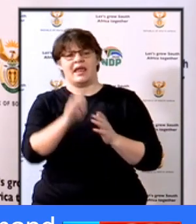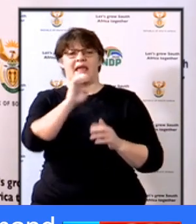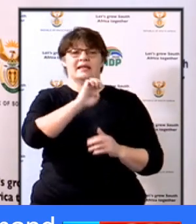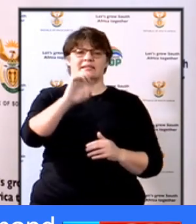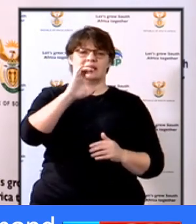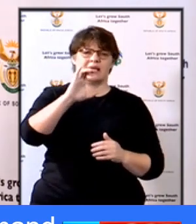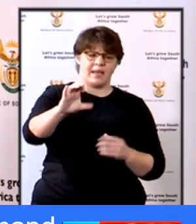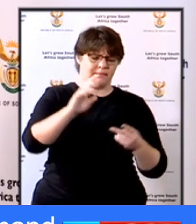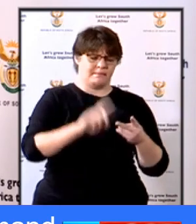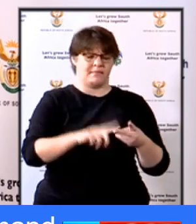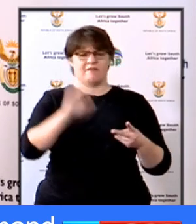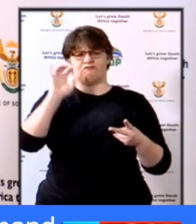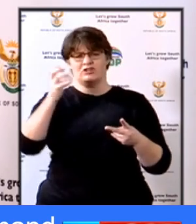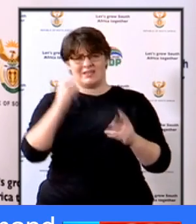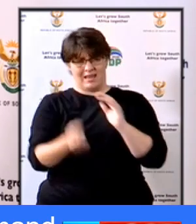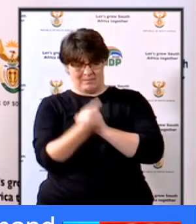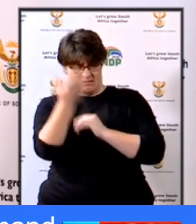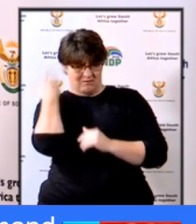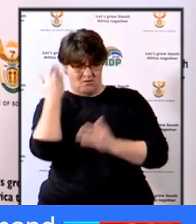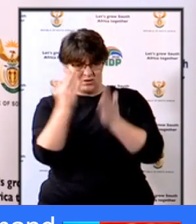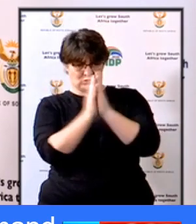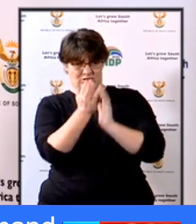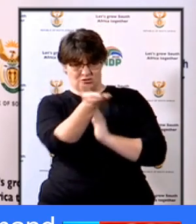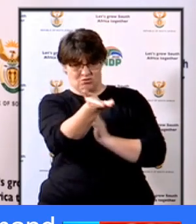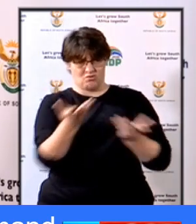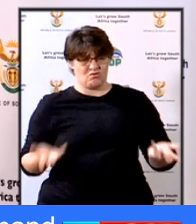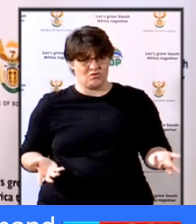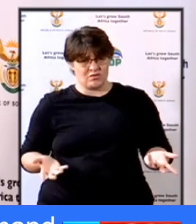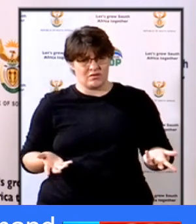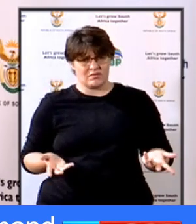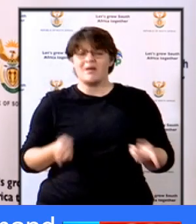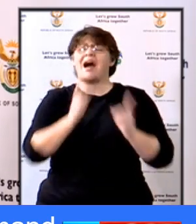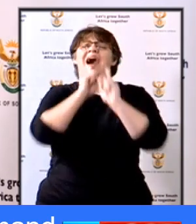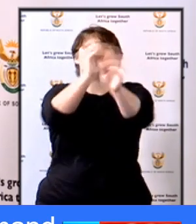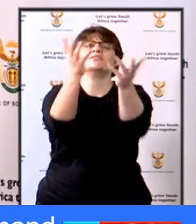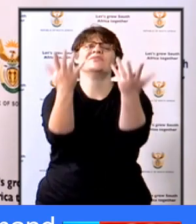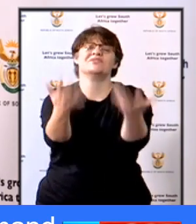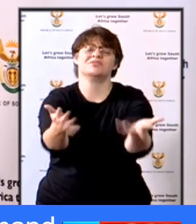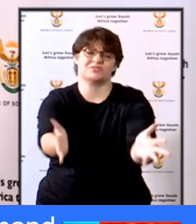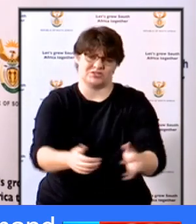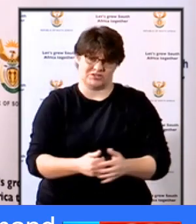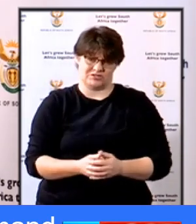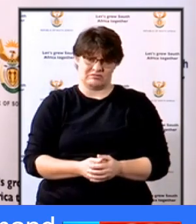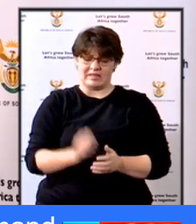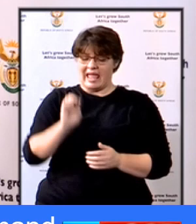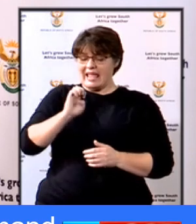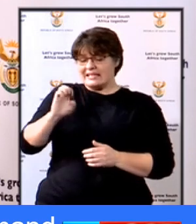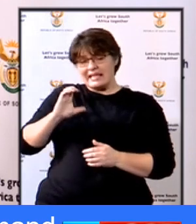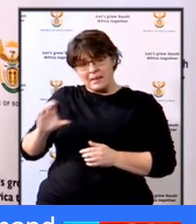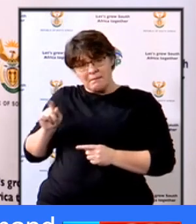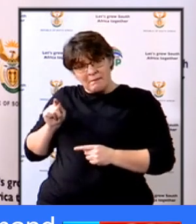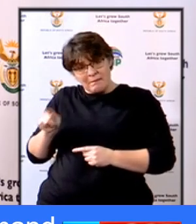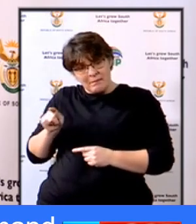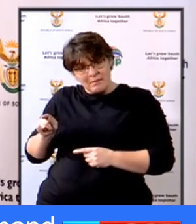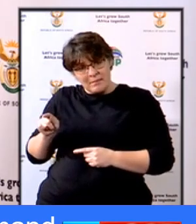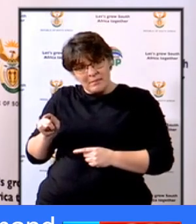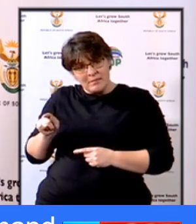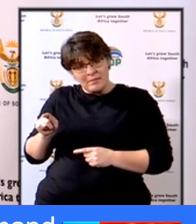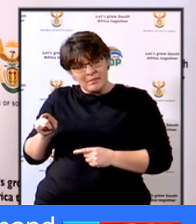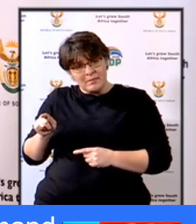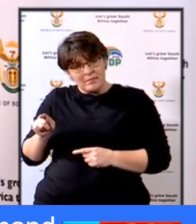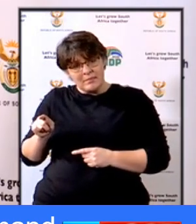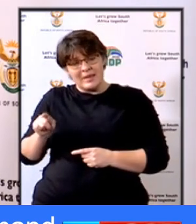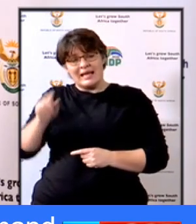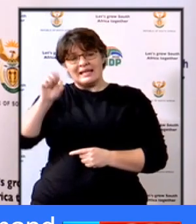Cape and the Free State? Now, we have answered the question. We said in the Eastern Cape, at St.